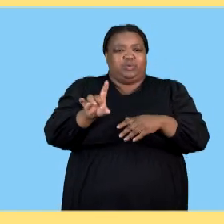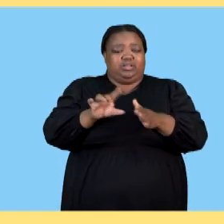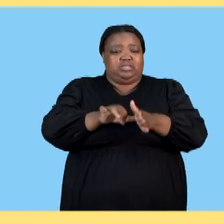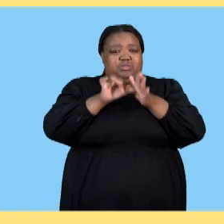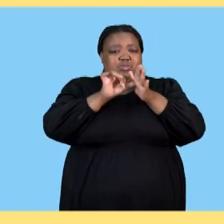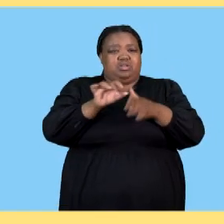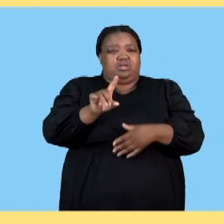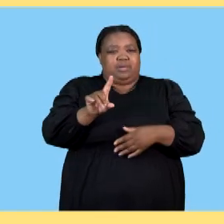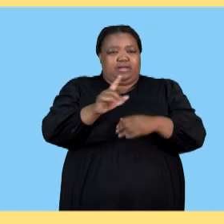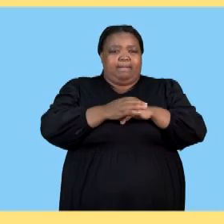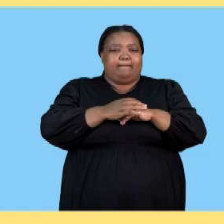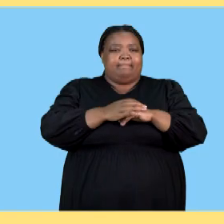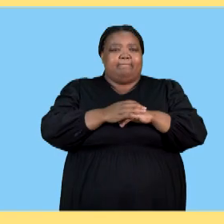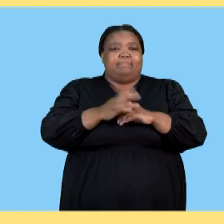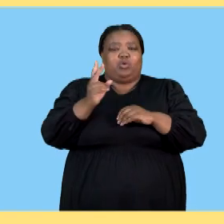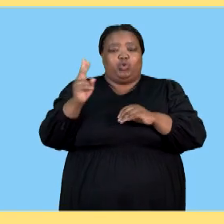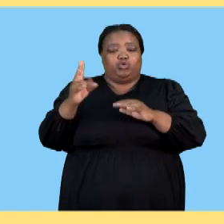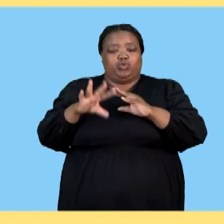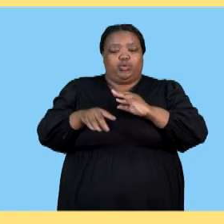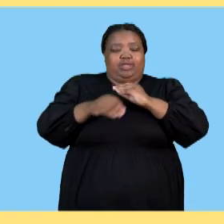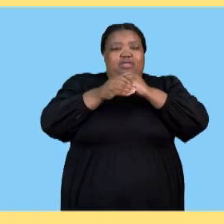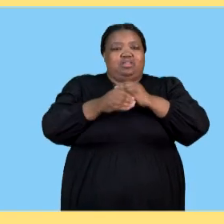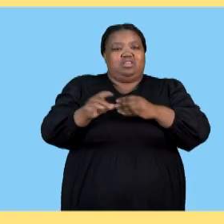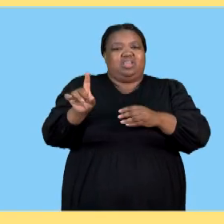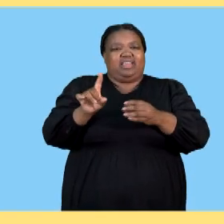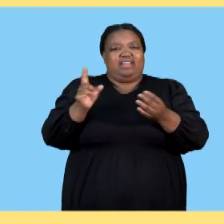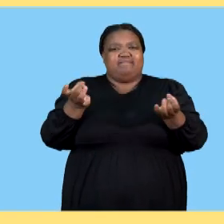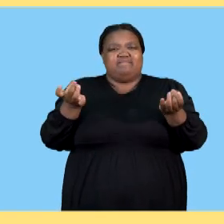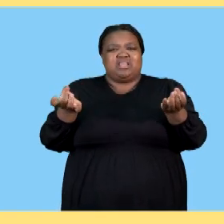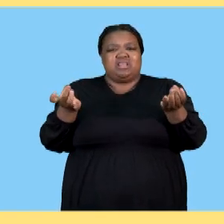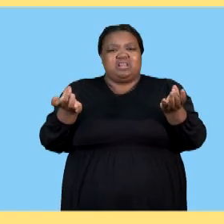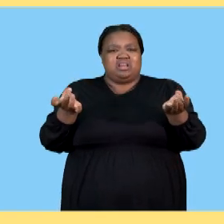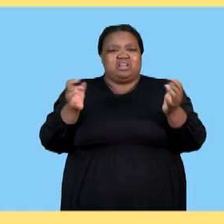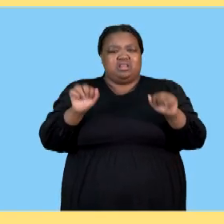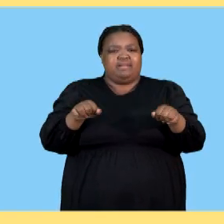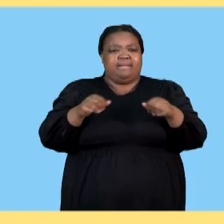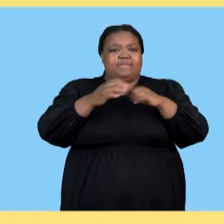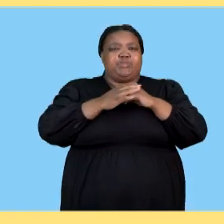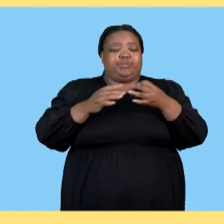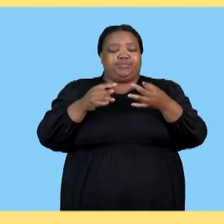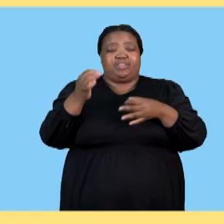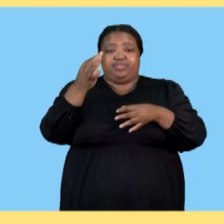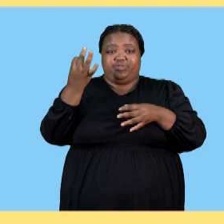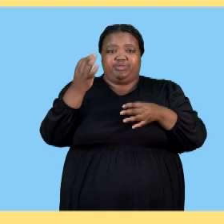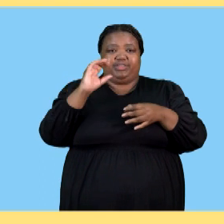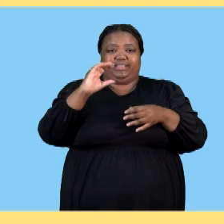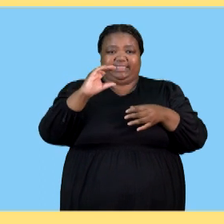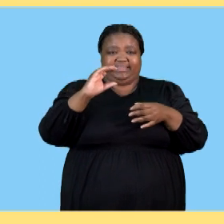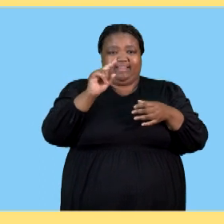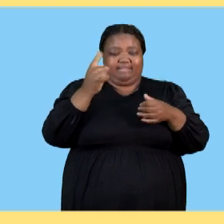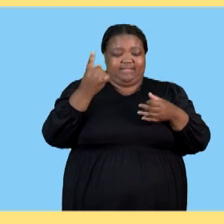And very important, we should include figures. So we are going to apply the 3 C's.